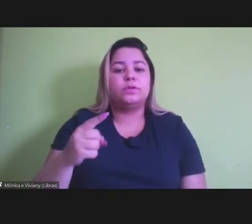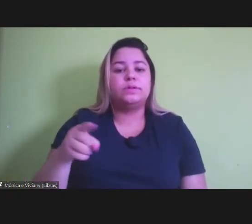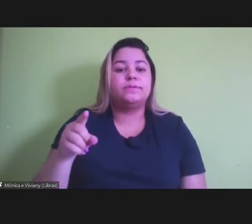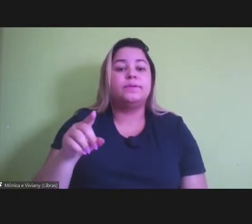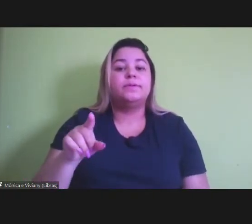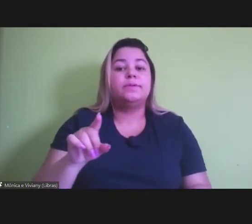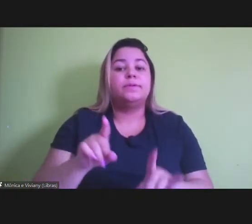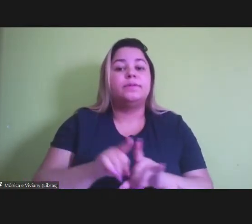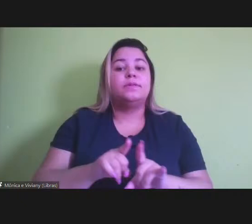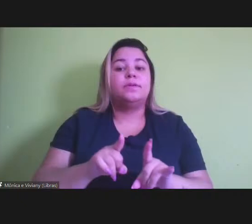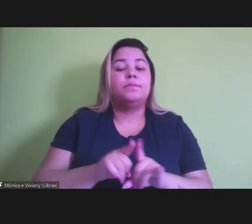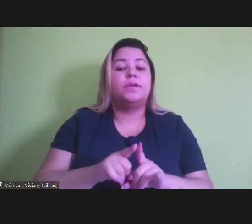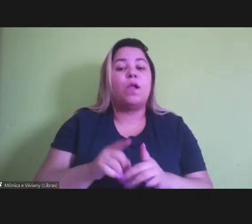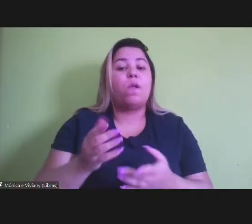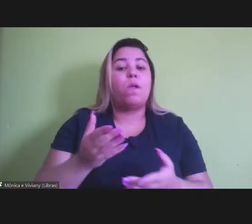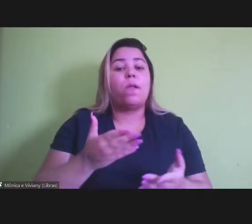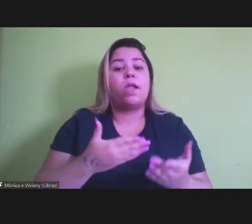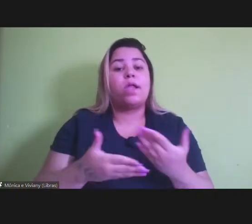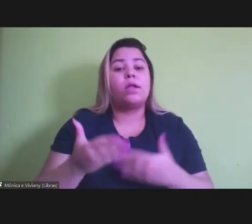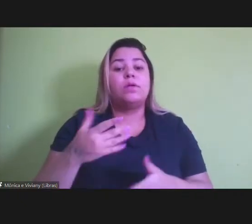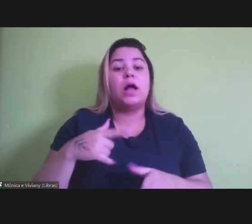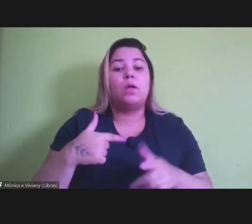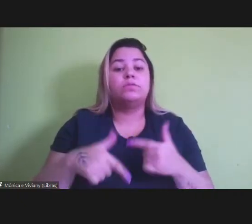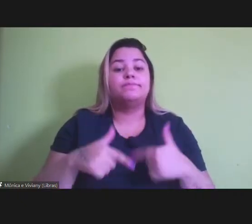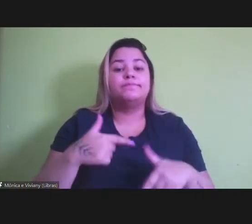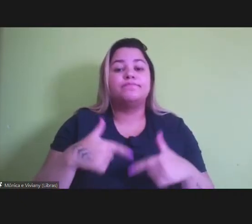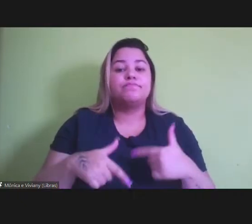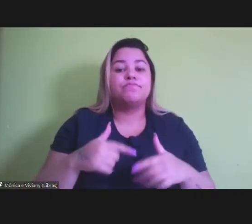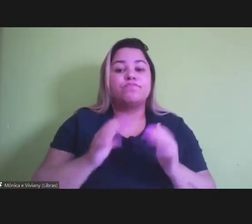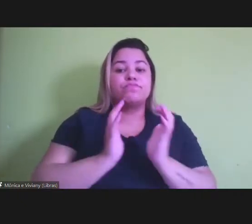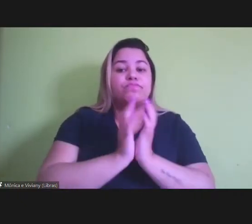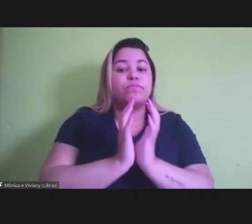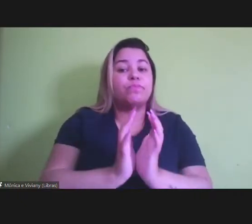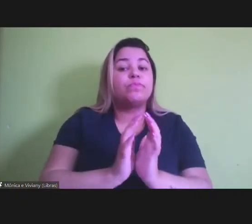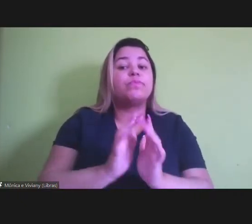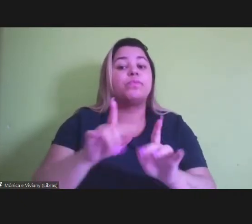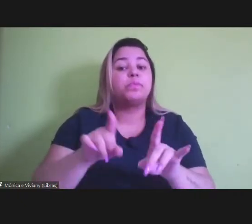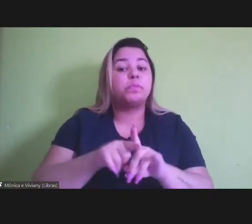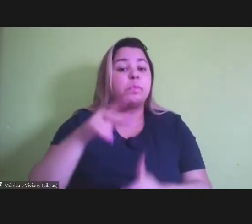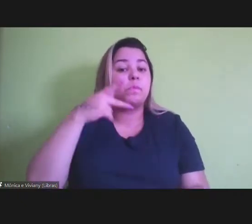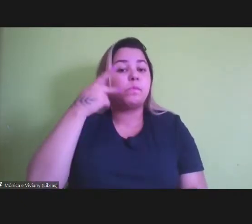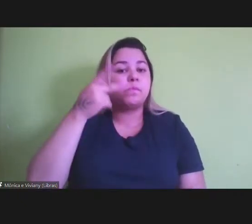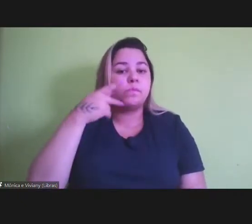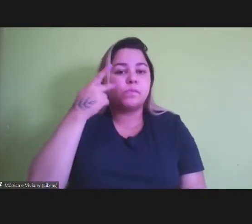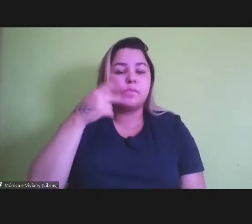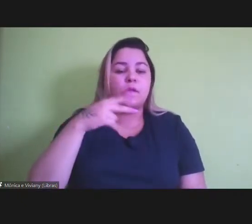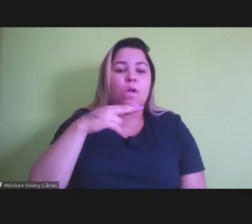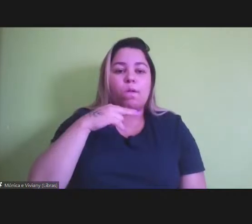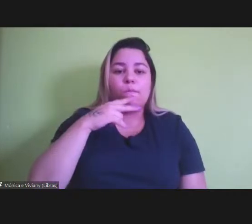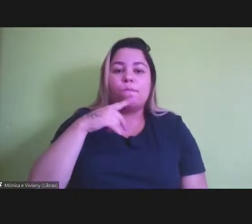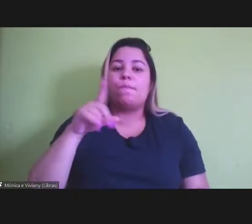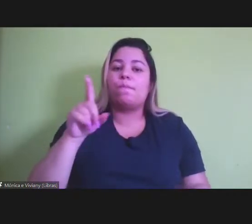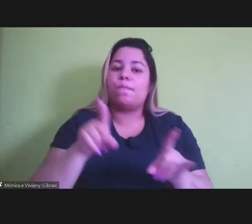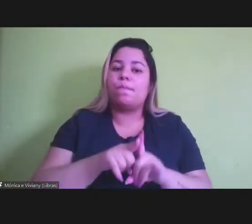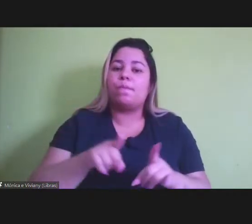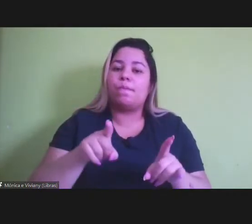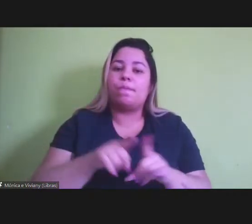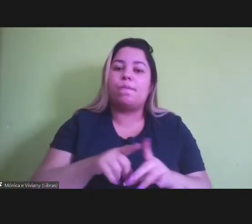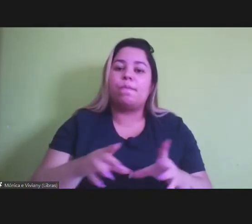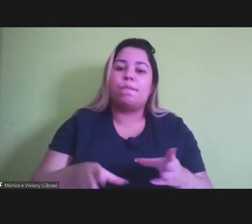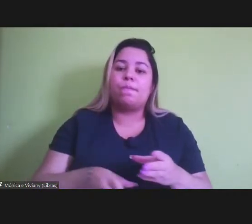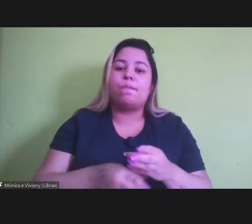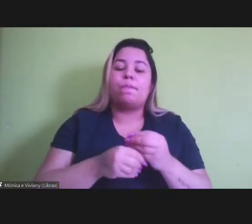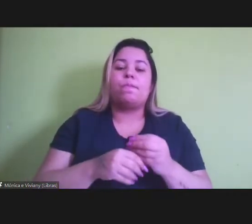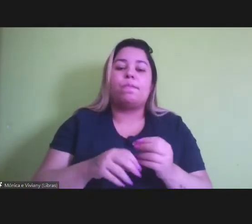human resources and work relations. This commission articulates the policies and programs in the perspective